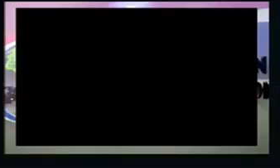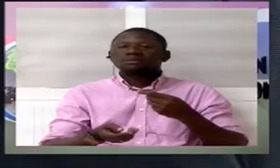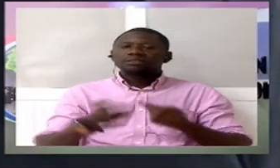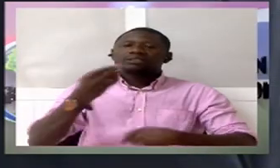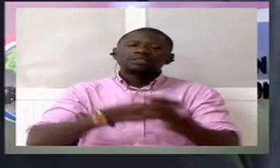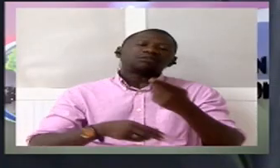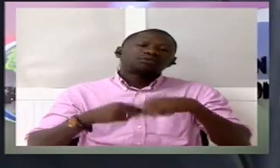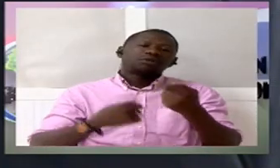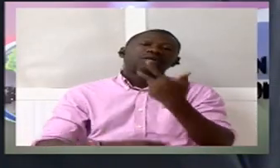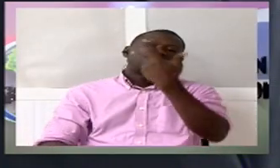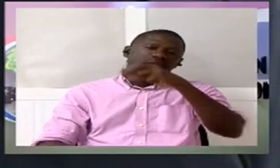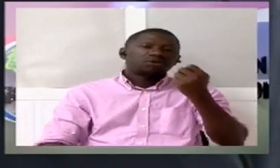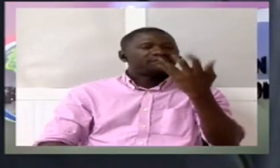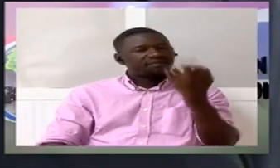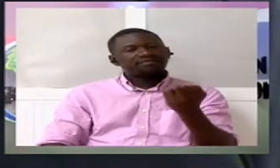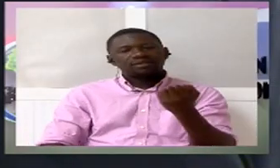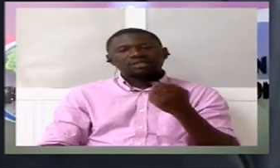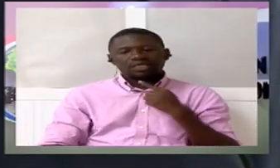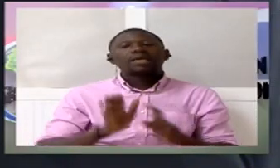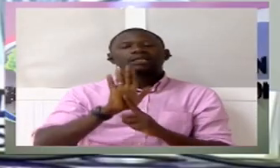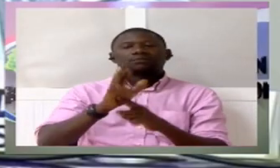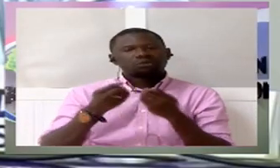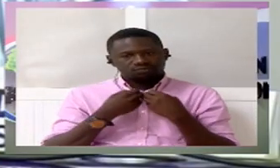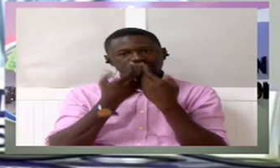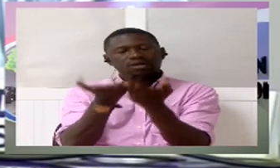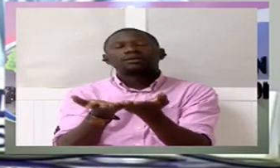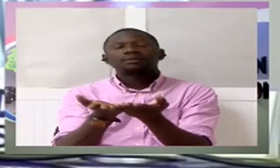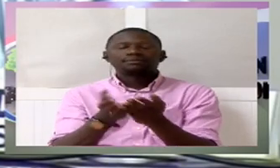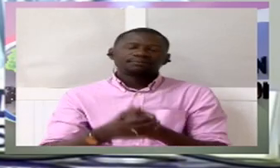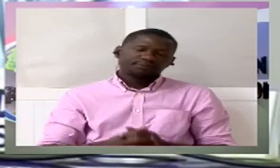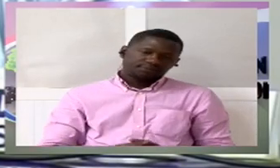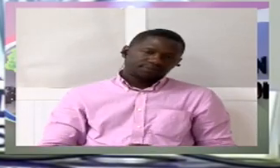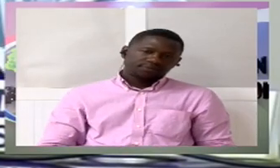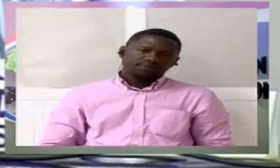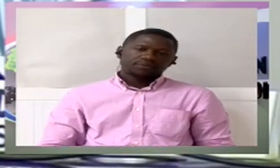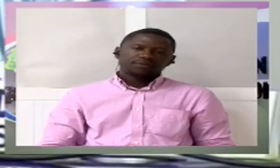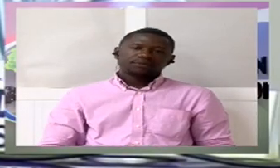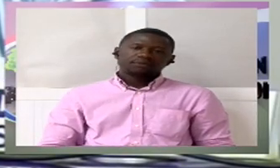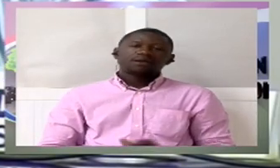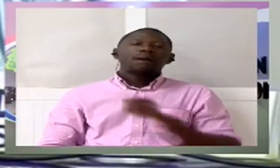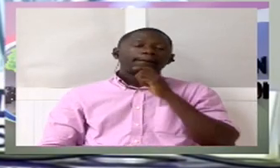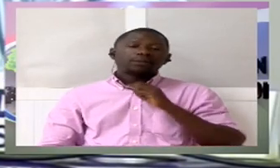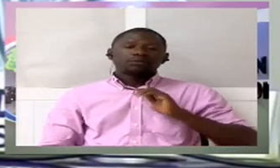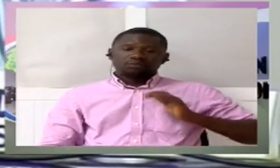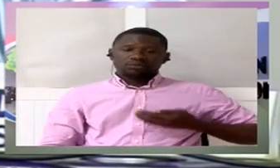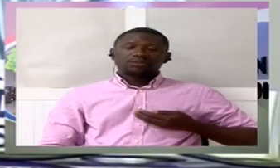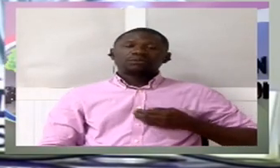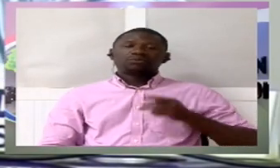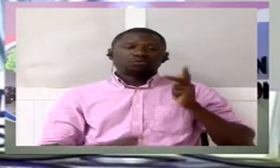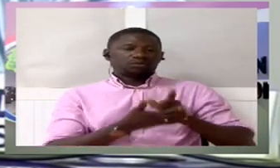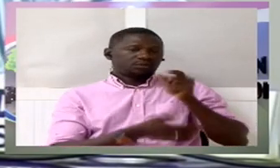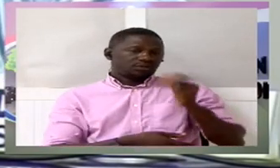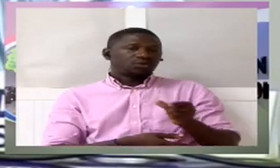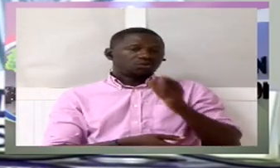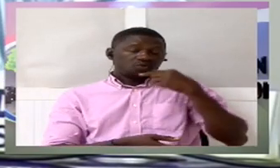$800 or $850, and this is an example I'm just giving. Madam Witness, you would agree with me that Baba Job was very close to